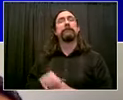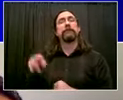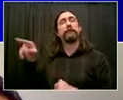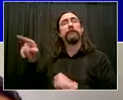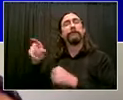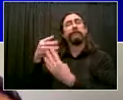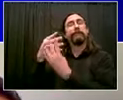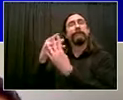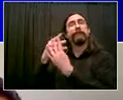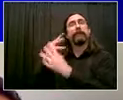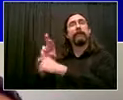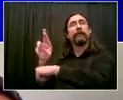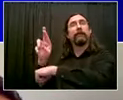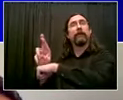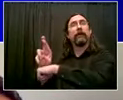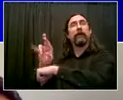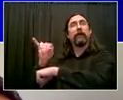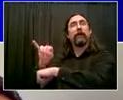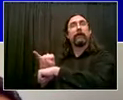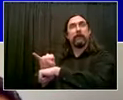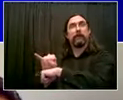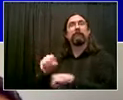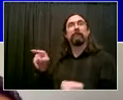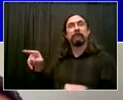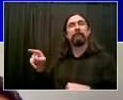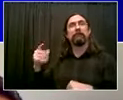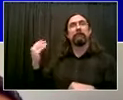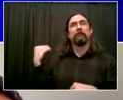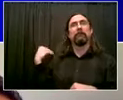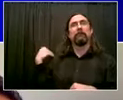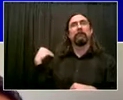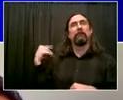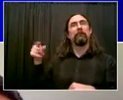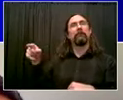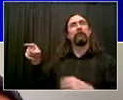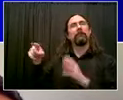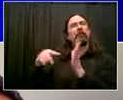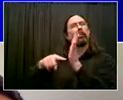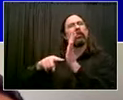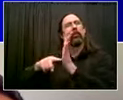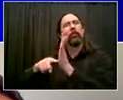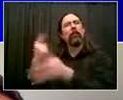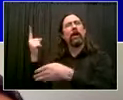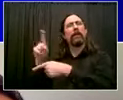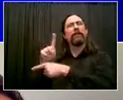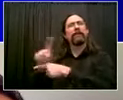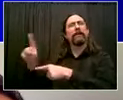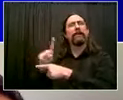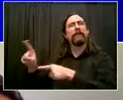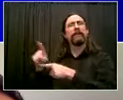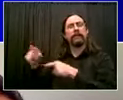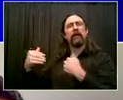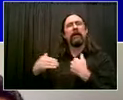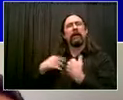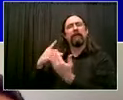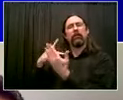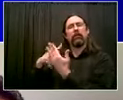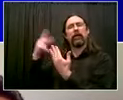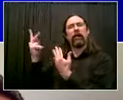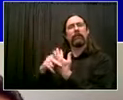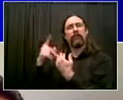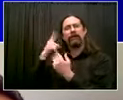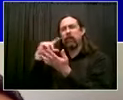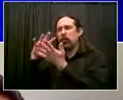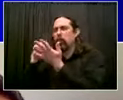There wasn't real intensive discharge planning. We put that into place. There were no jobs for people to go to. We gave transitional jobs to